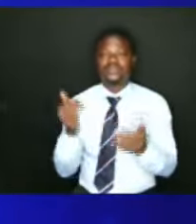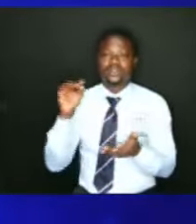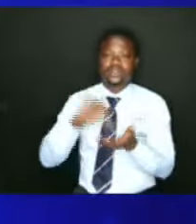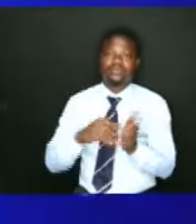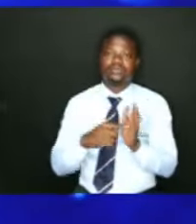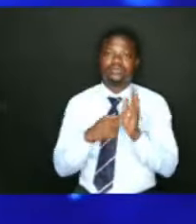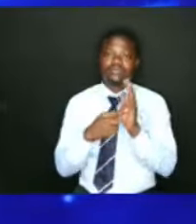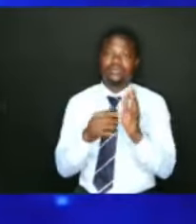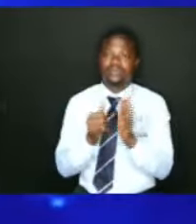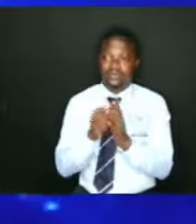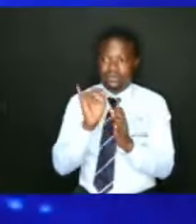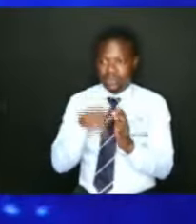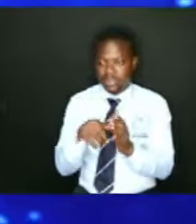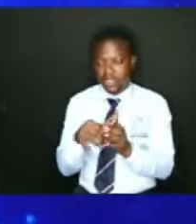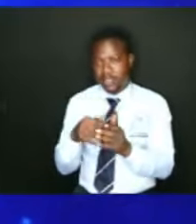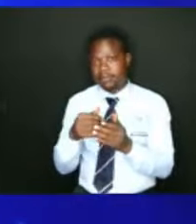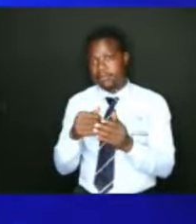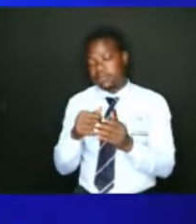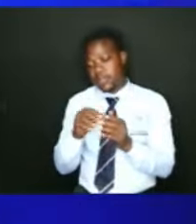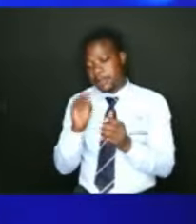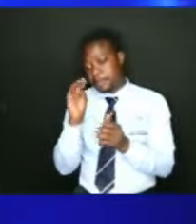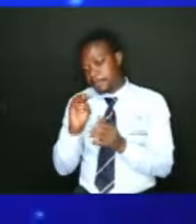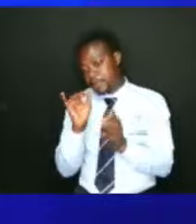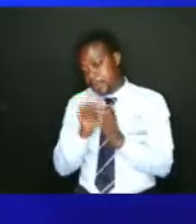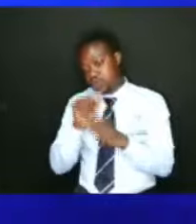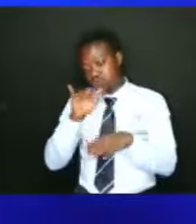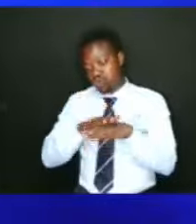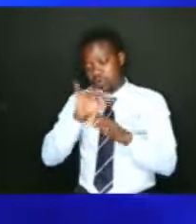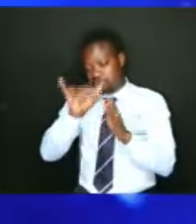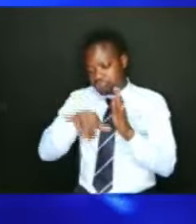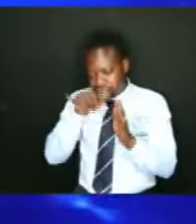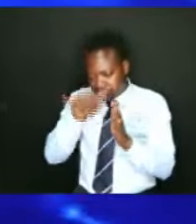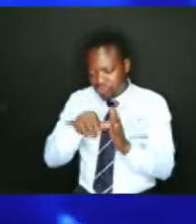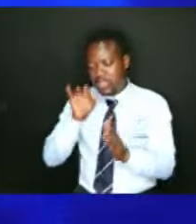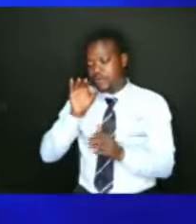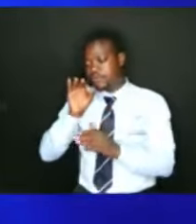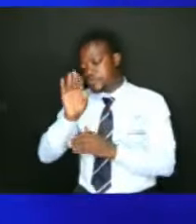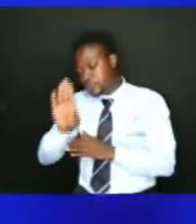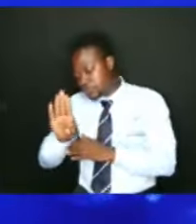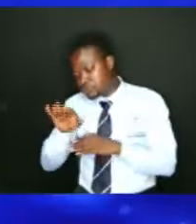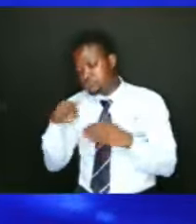these messages are on YouTube. They are on Facebook.